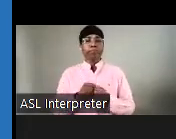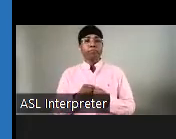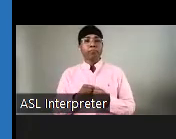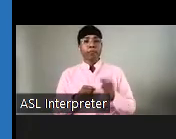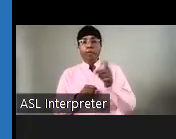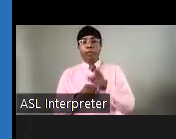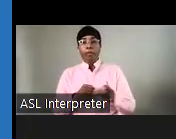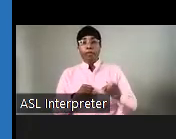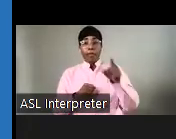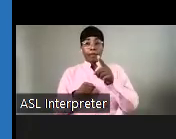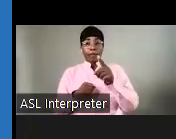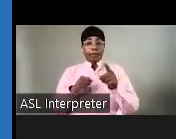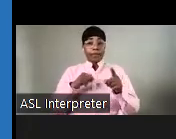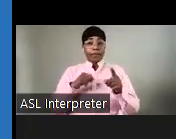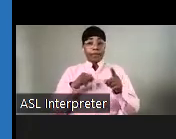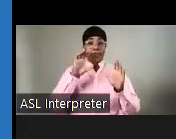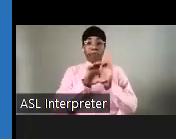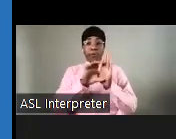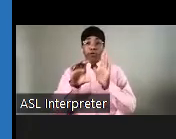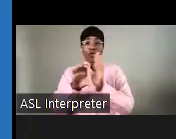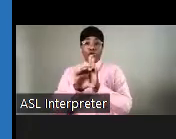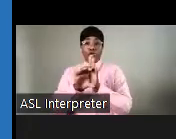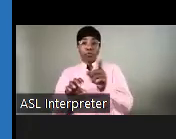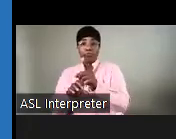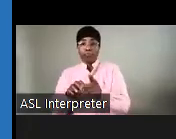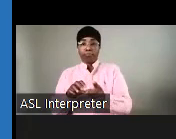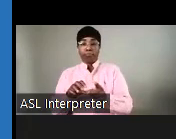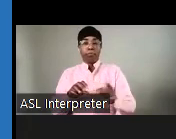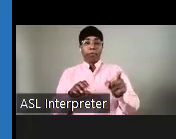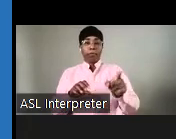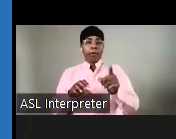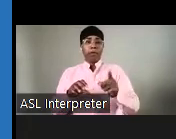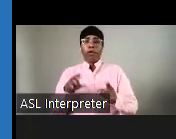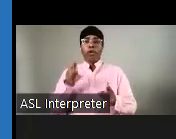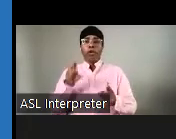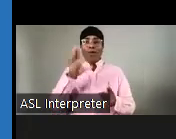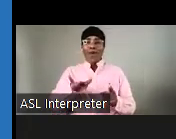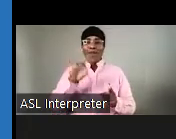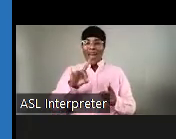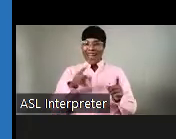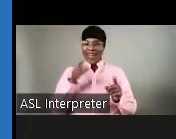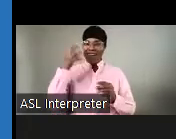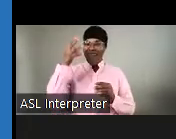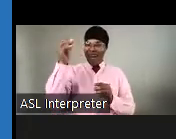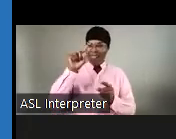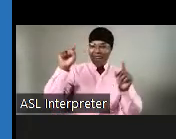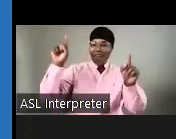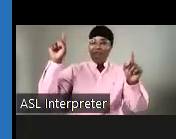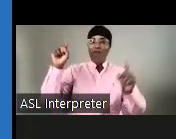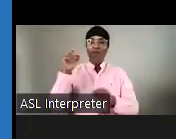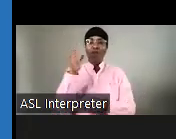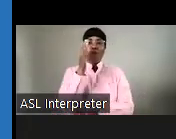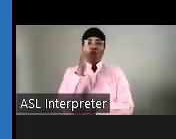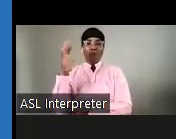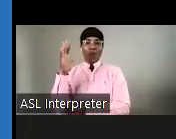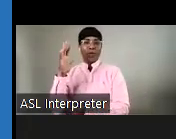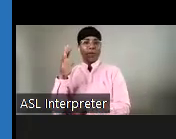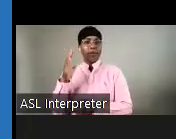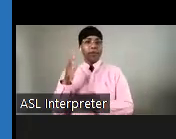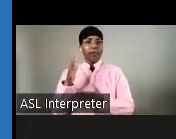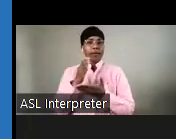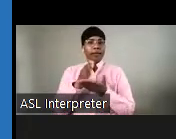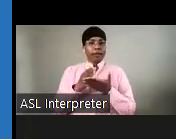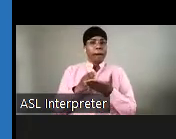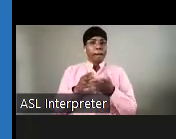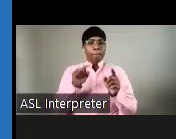biologist. Woody material and snags that you're going to find in the woods. Now, some of these, they certainly look like mesic forests to me. This is